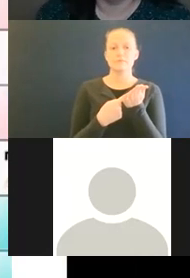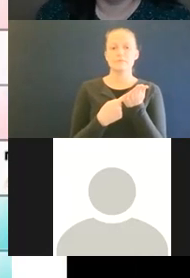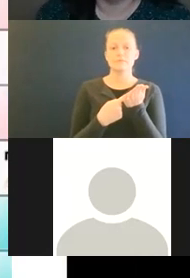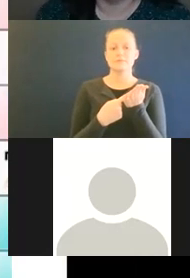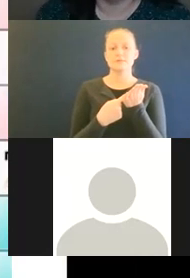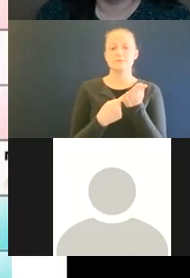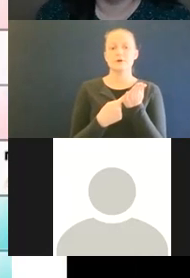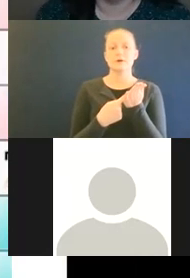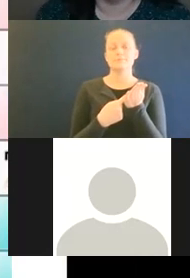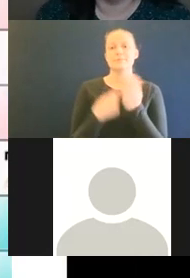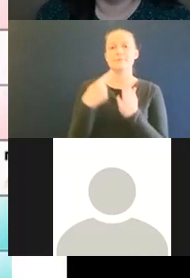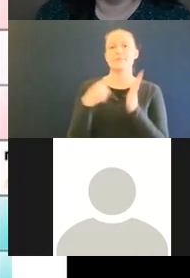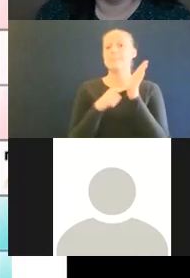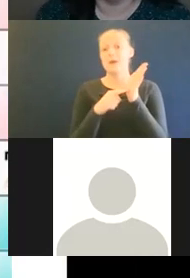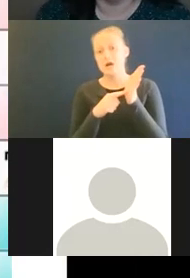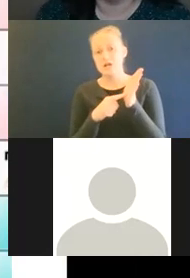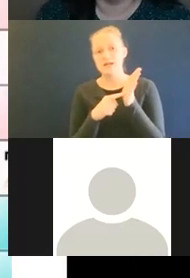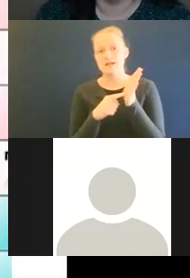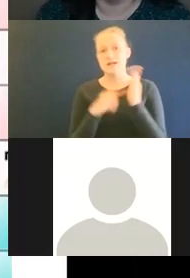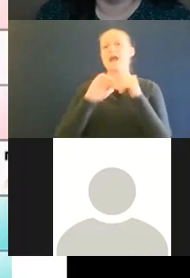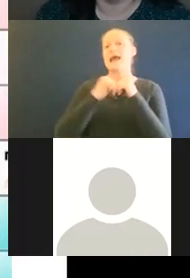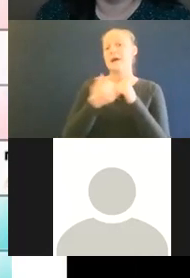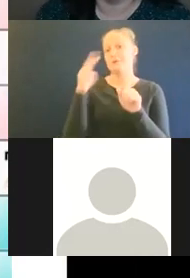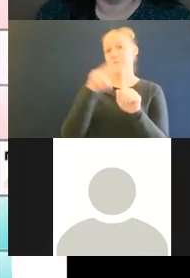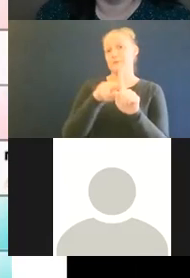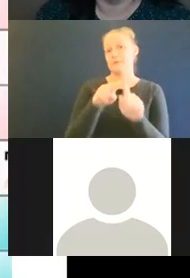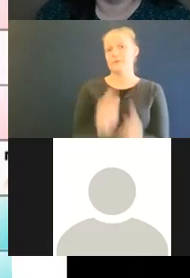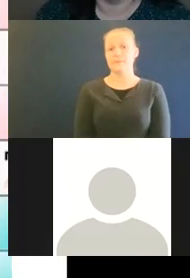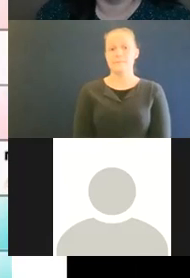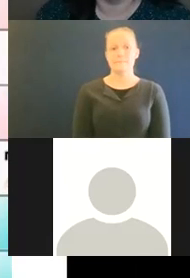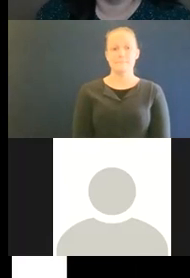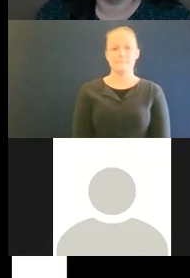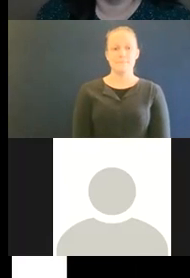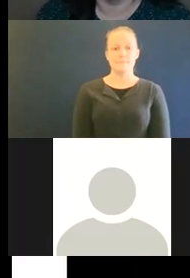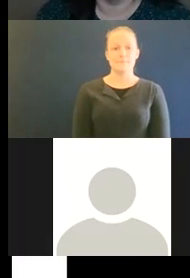and kind of some examples of how you can do it.